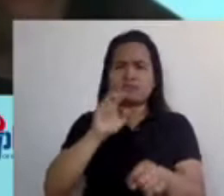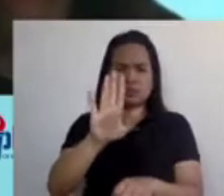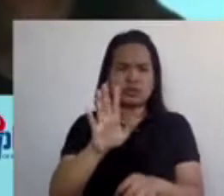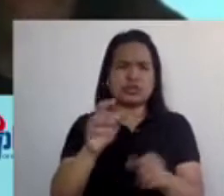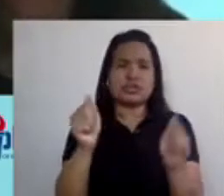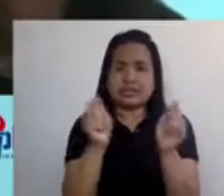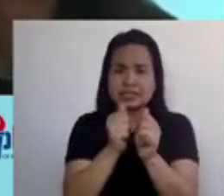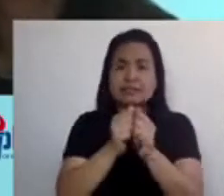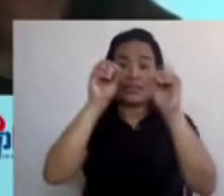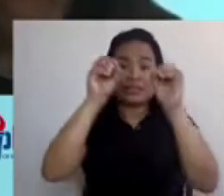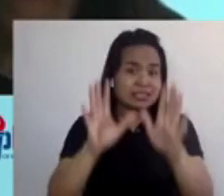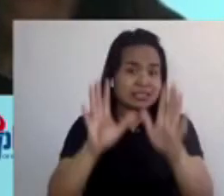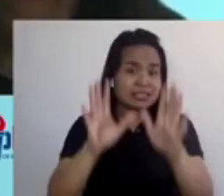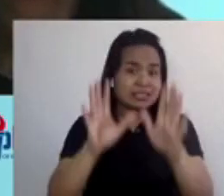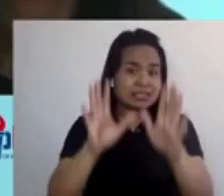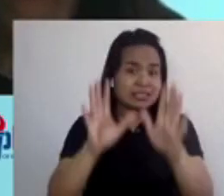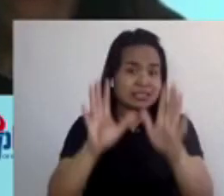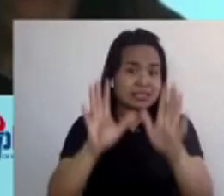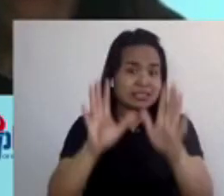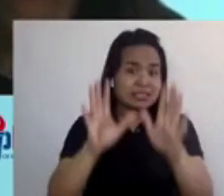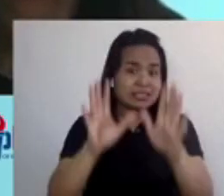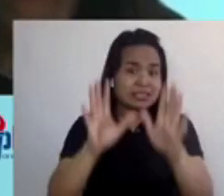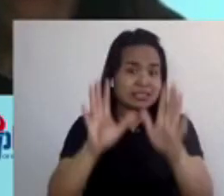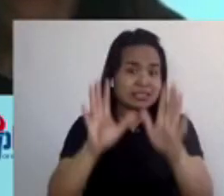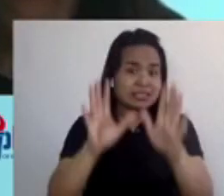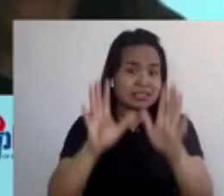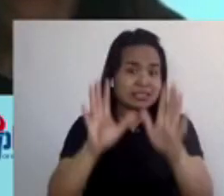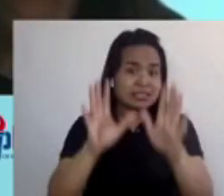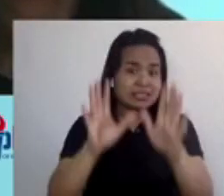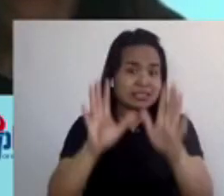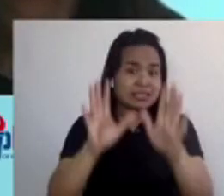recognition from the school or the school community about your qualities, and others